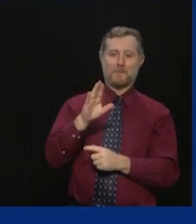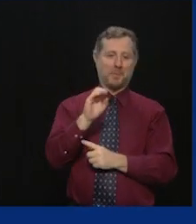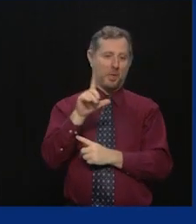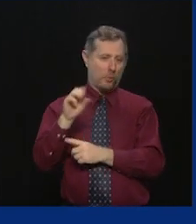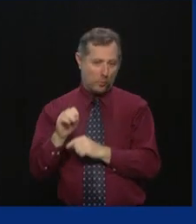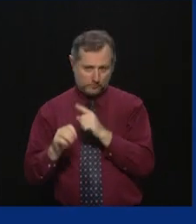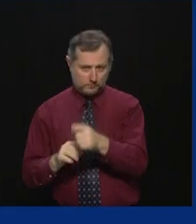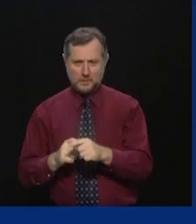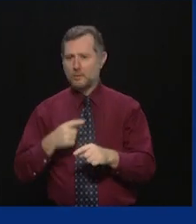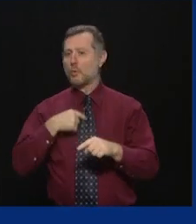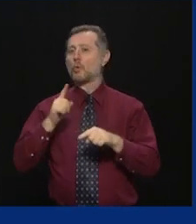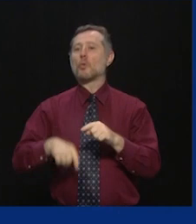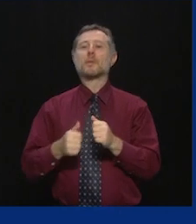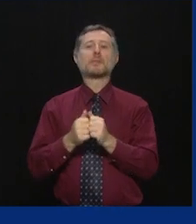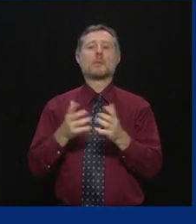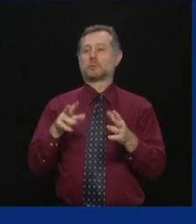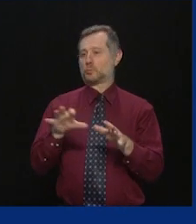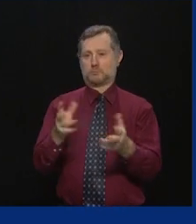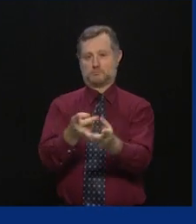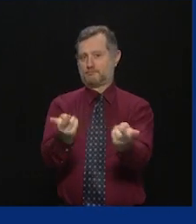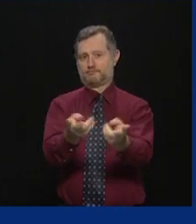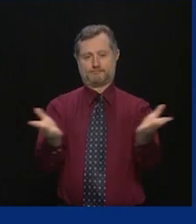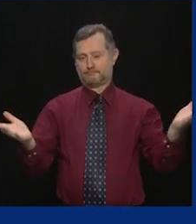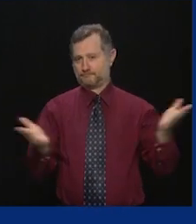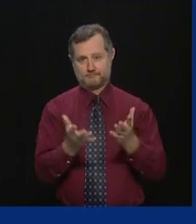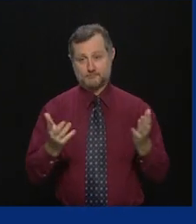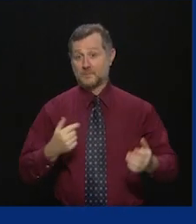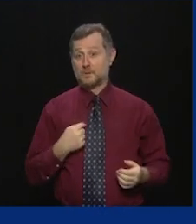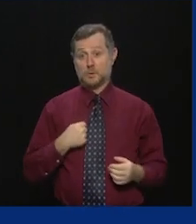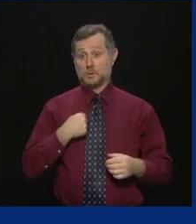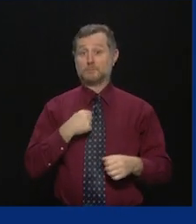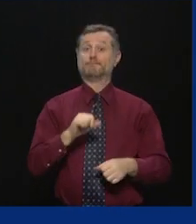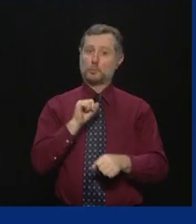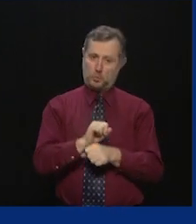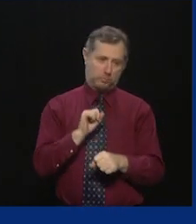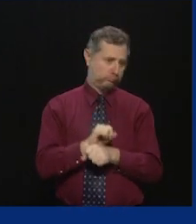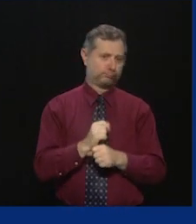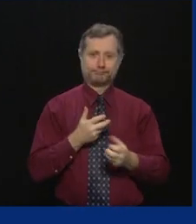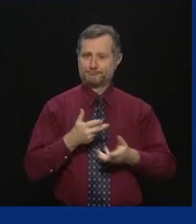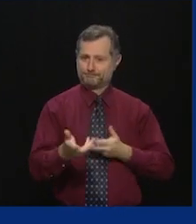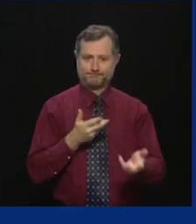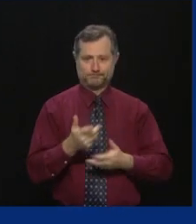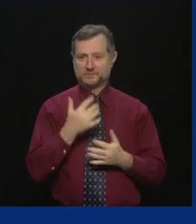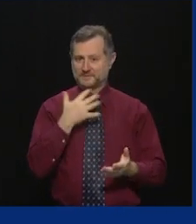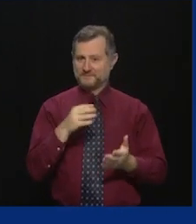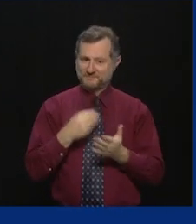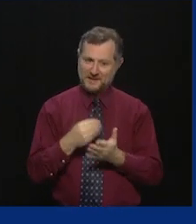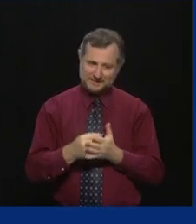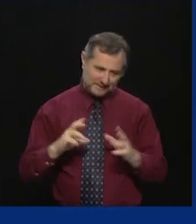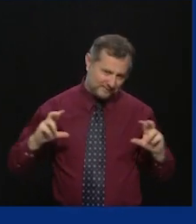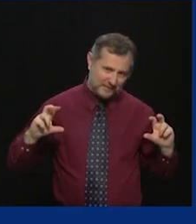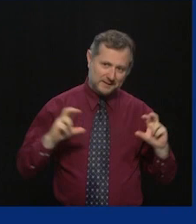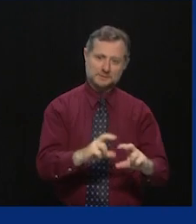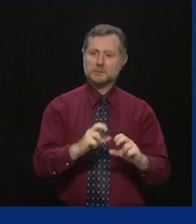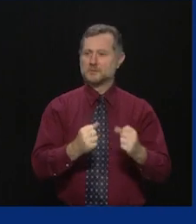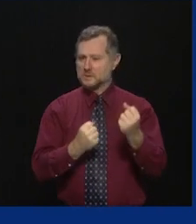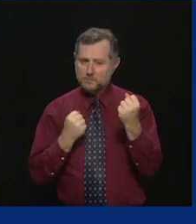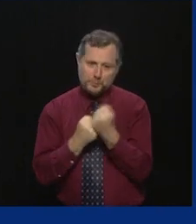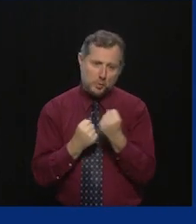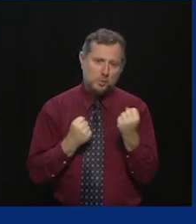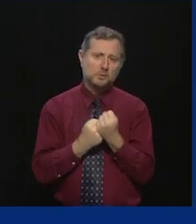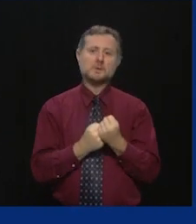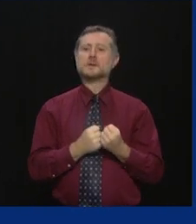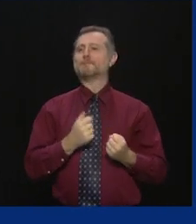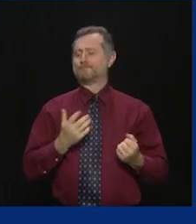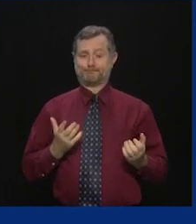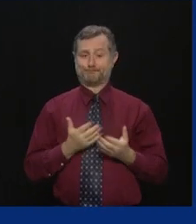do it without them. They made this possible with all the work behind the scenes and all the funding and support. They're making this happen. They deserve a lot of credit for